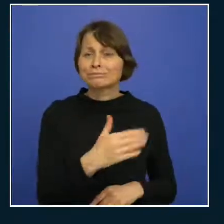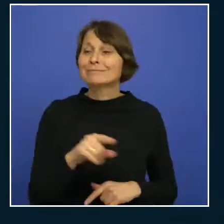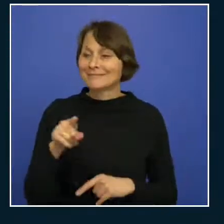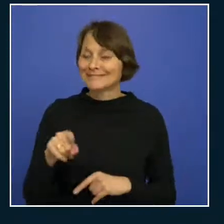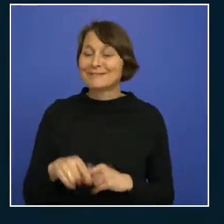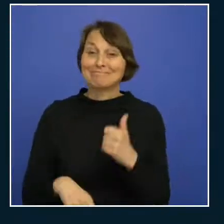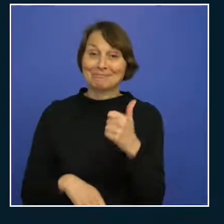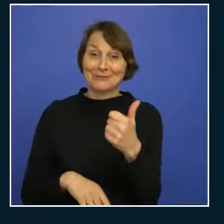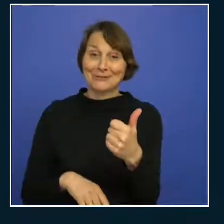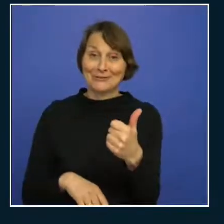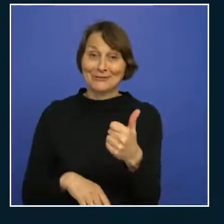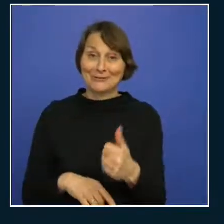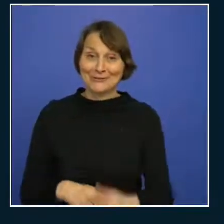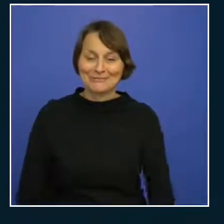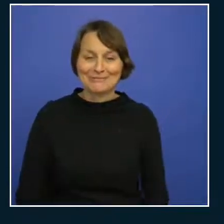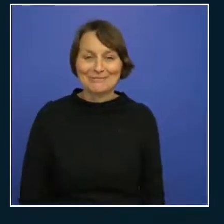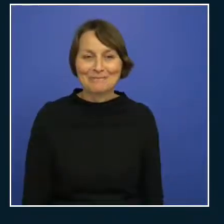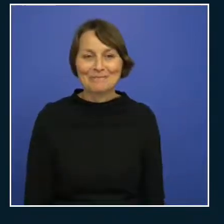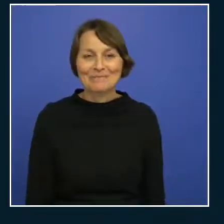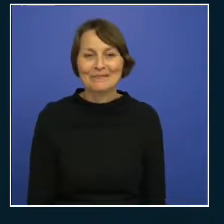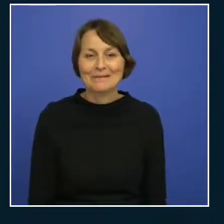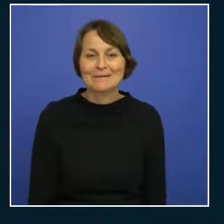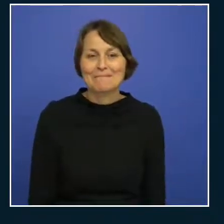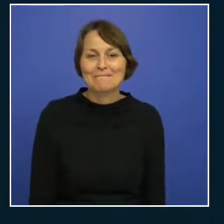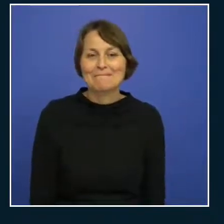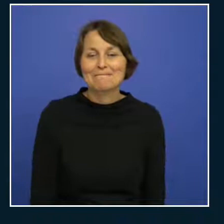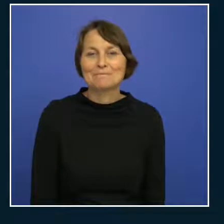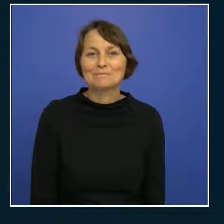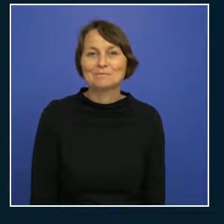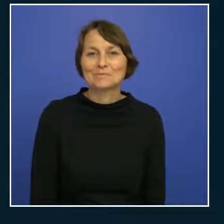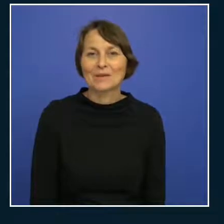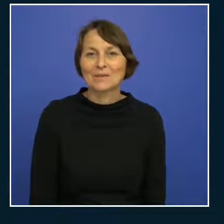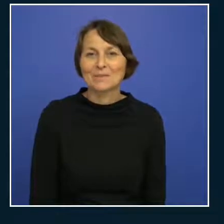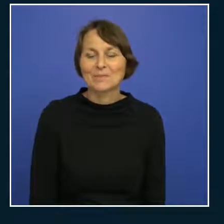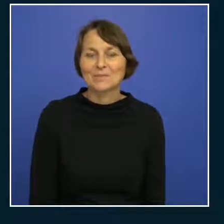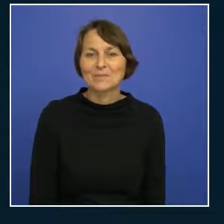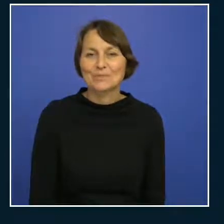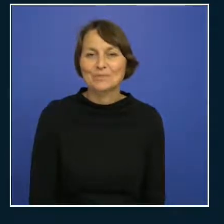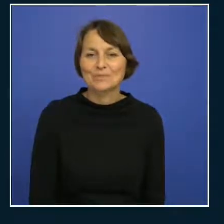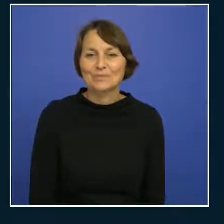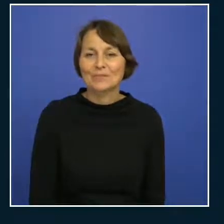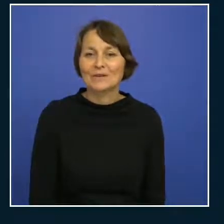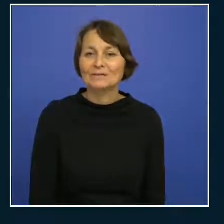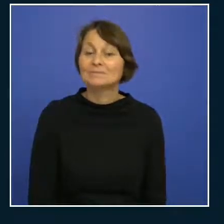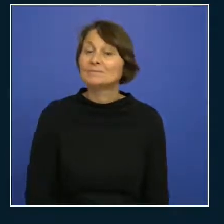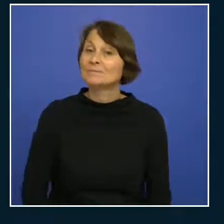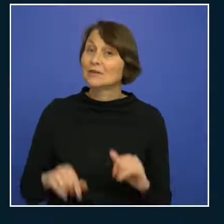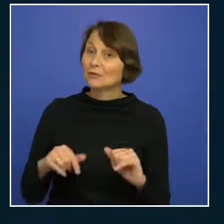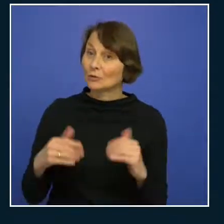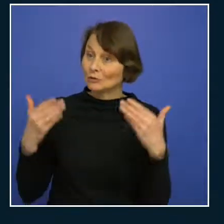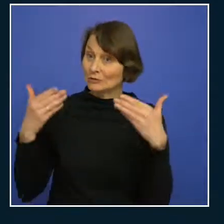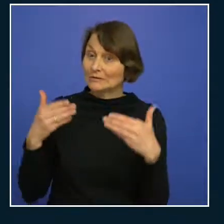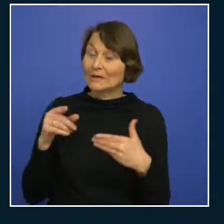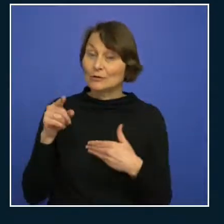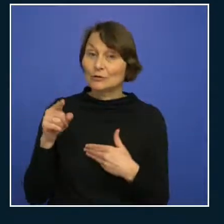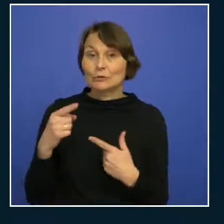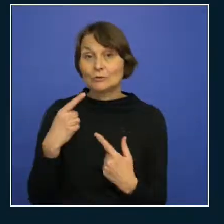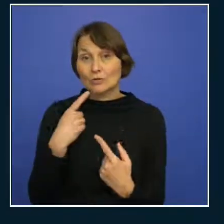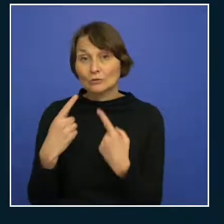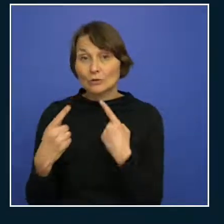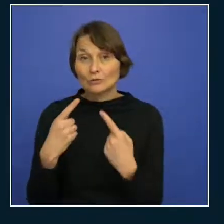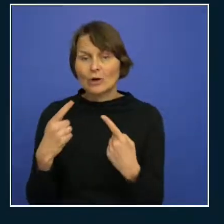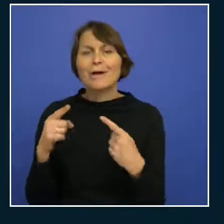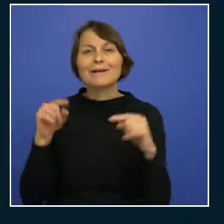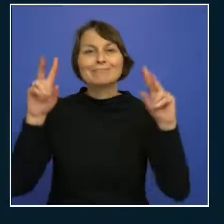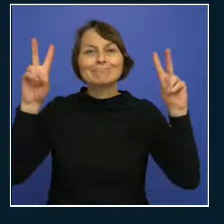you, right? Yeah. So yeah, tonight you're going to do a session called the Azure